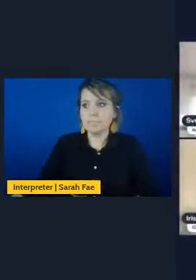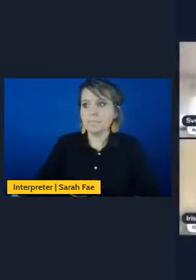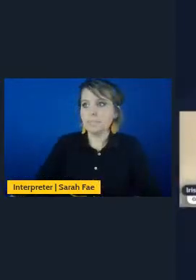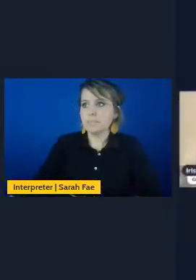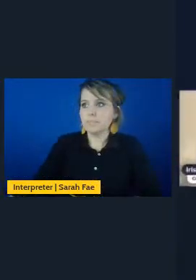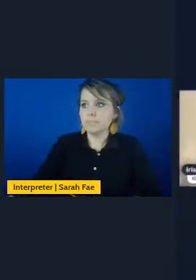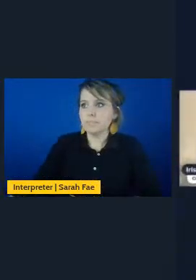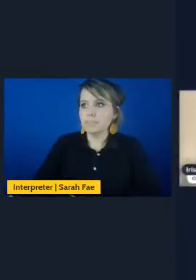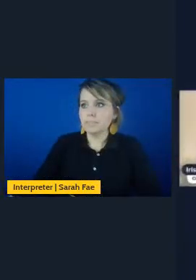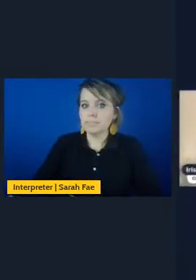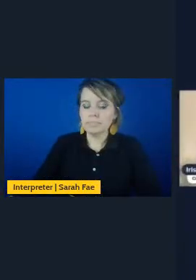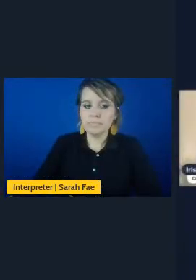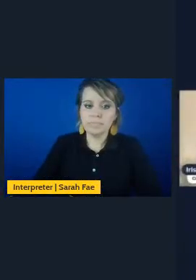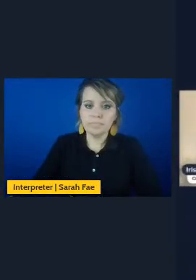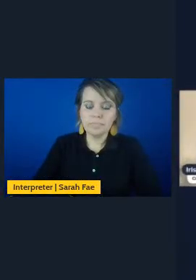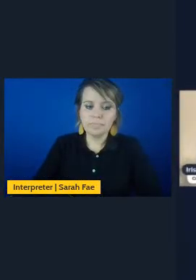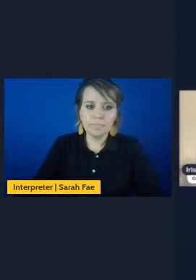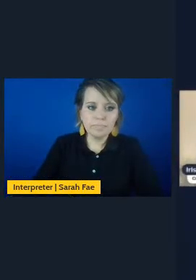Amazing.